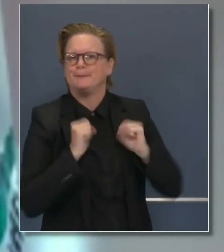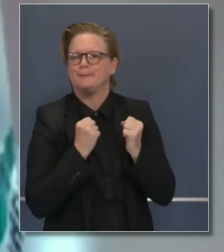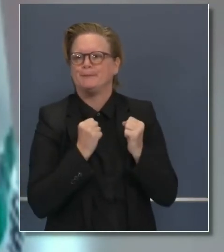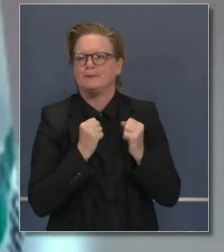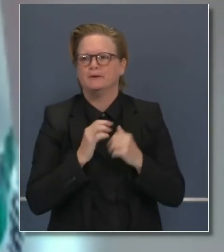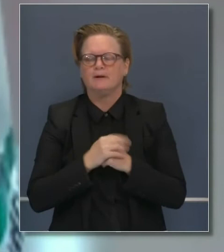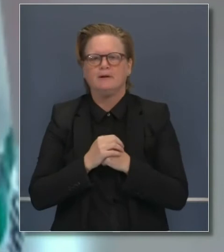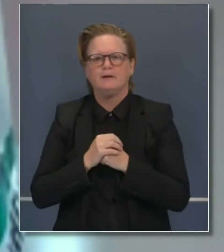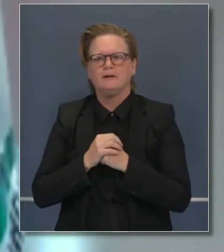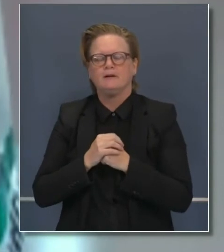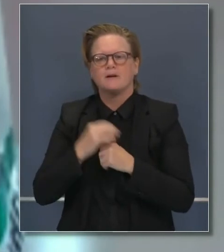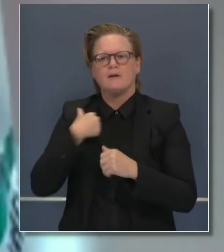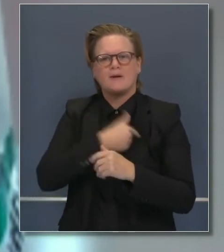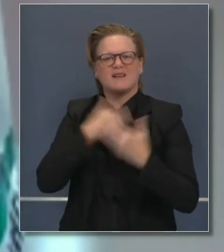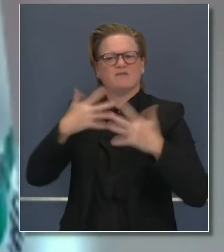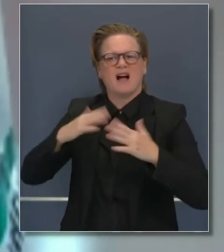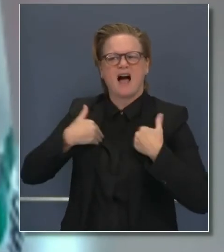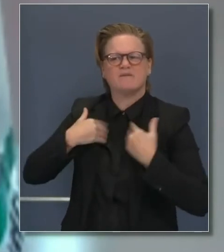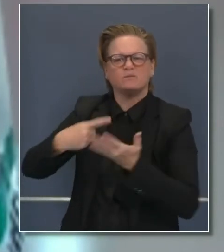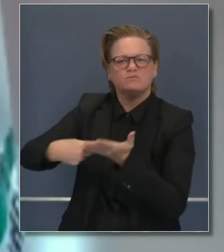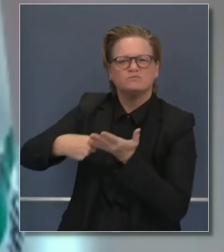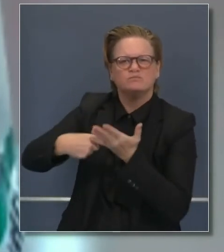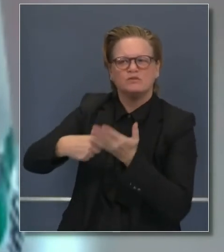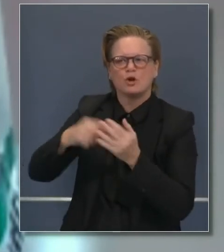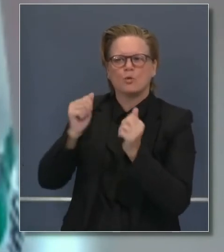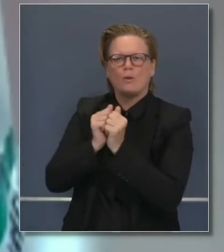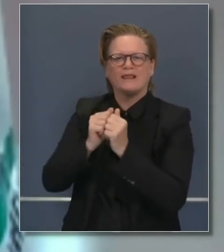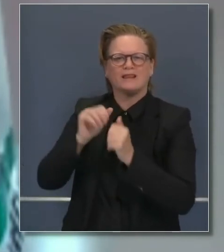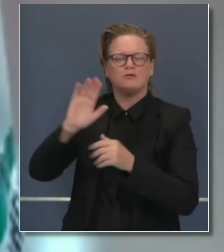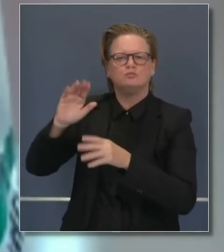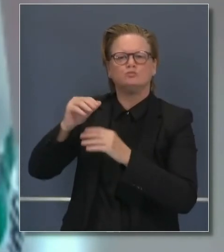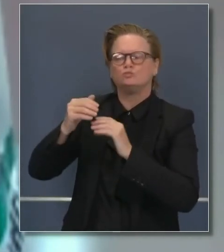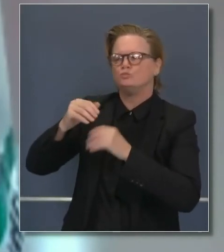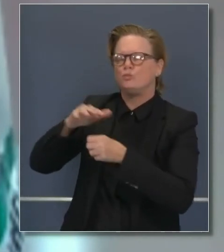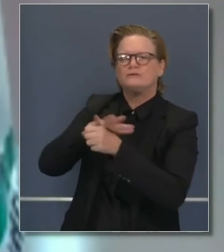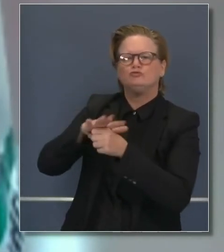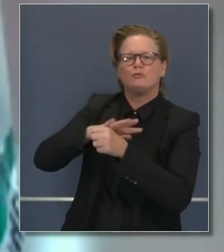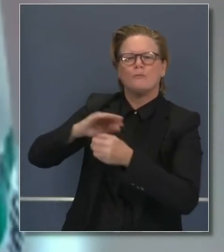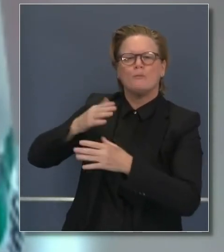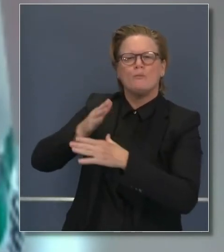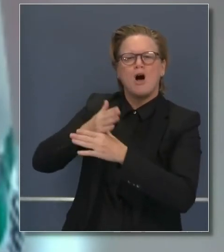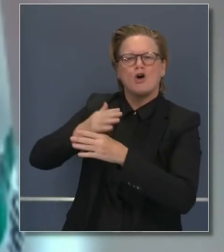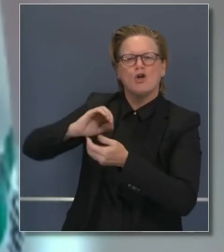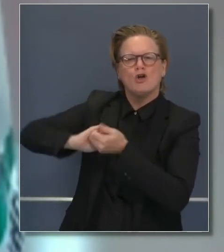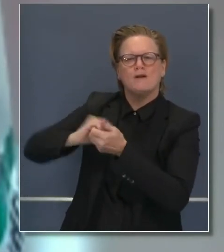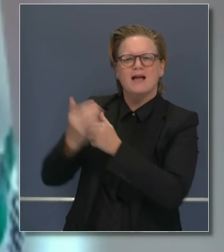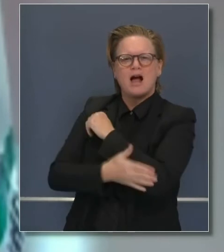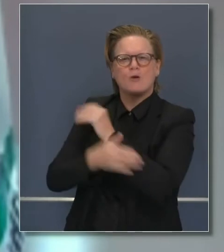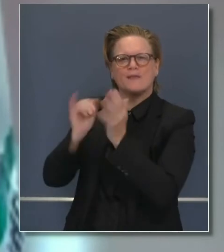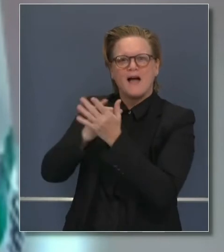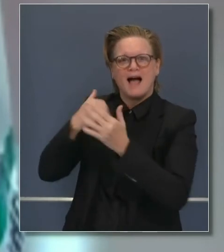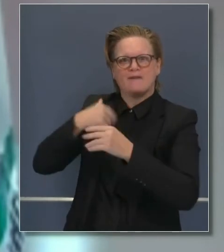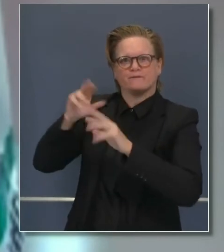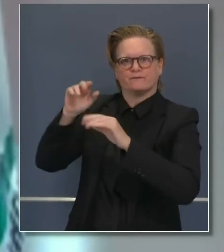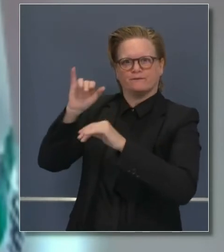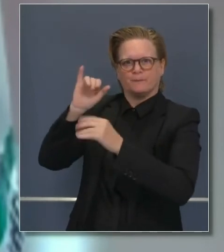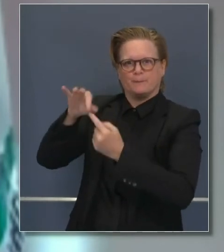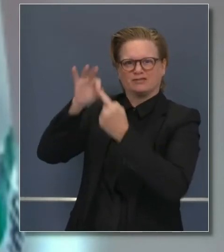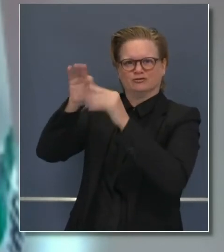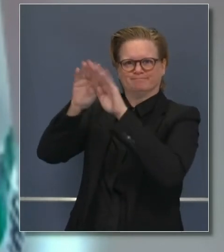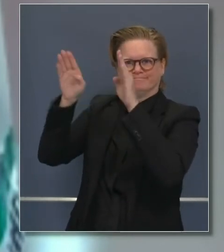partners, those county partners, and the counties having with their own health facilities that will ultimately administer the